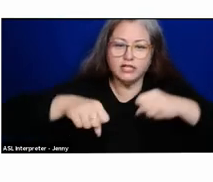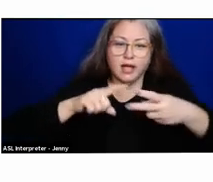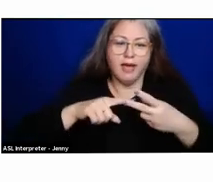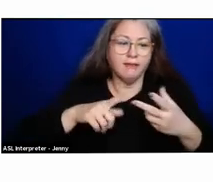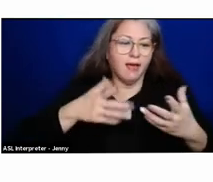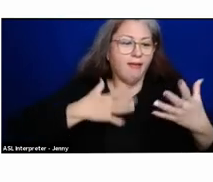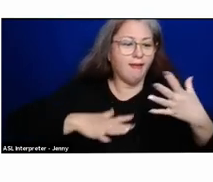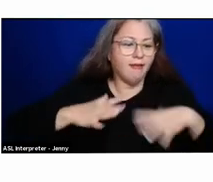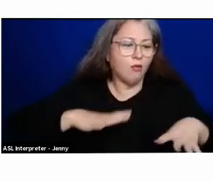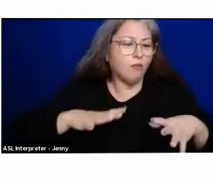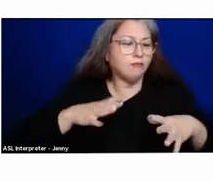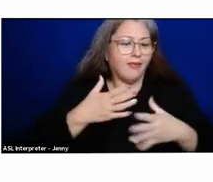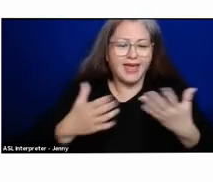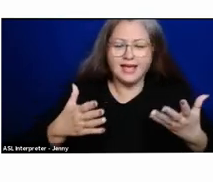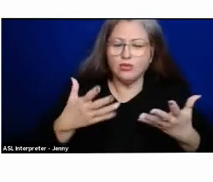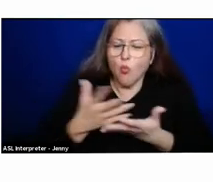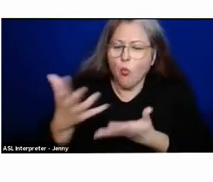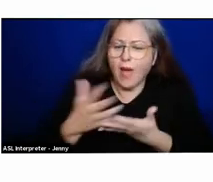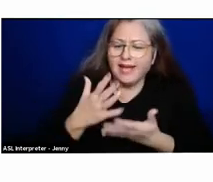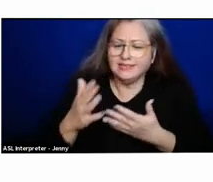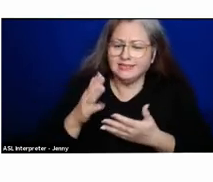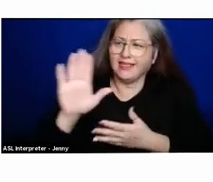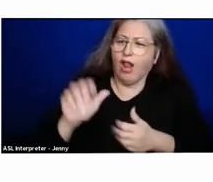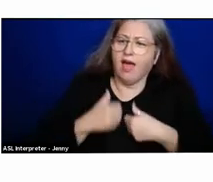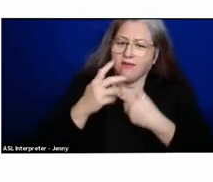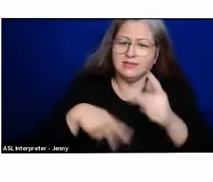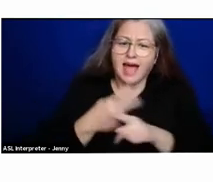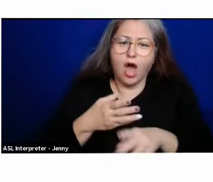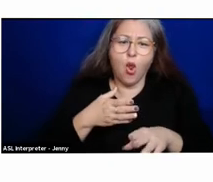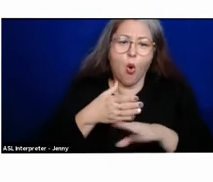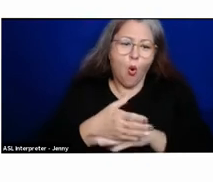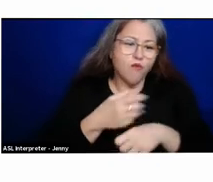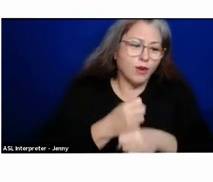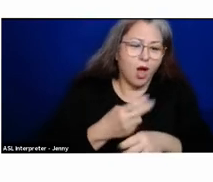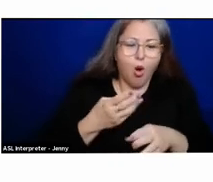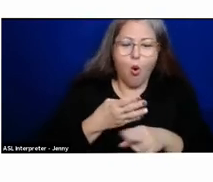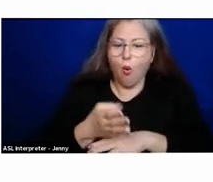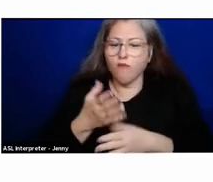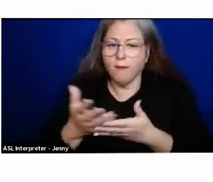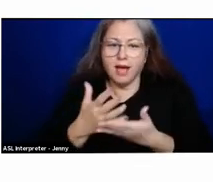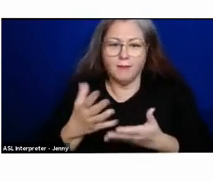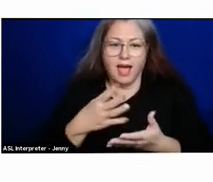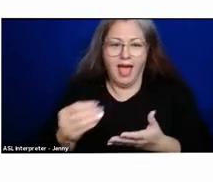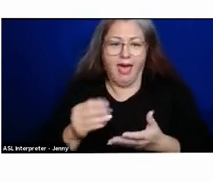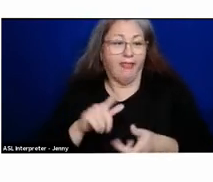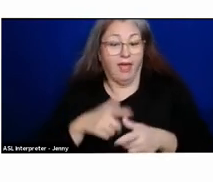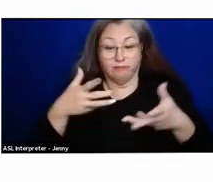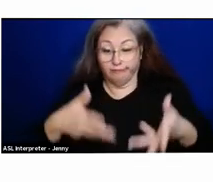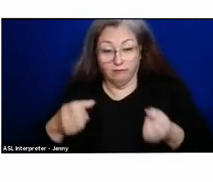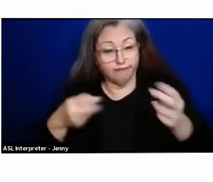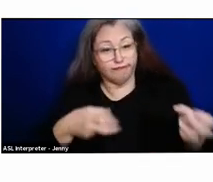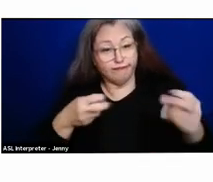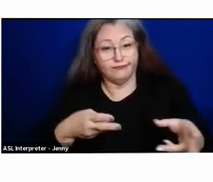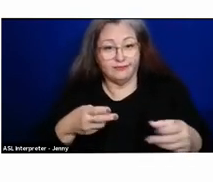wasteful production, overconsumption, and over disposal of clothing in the global north. So everything